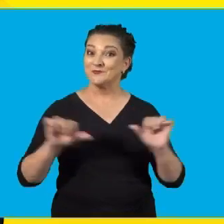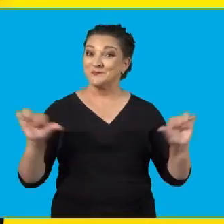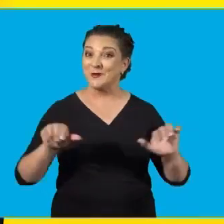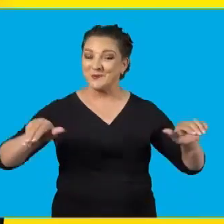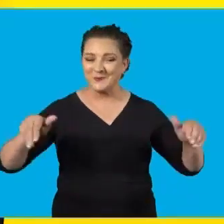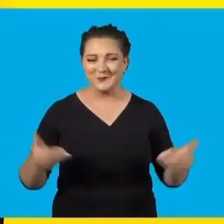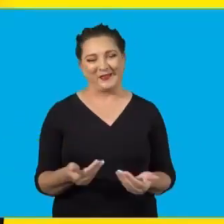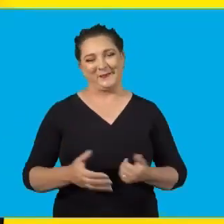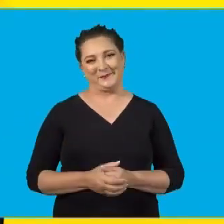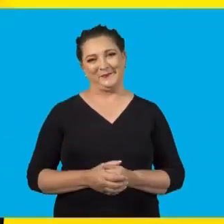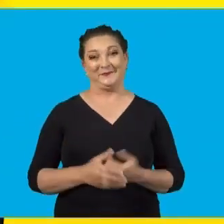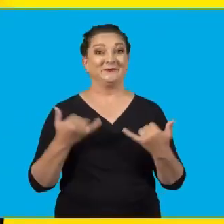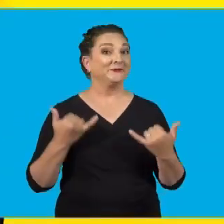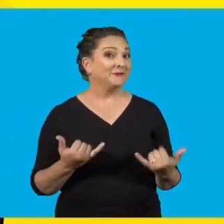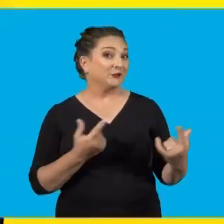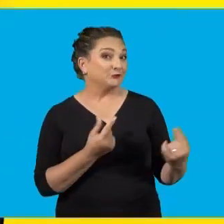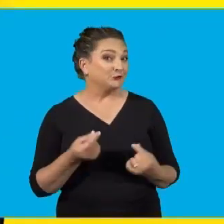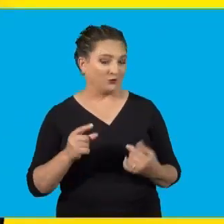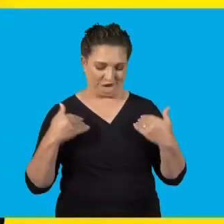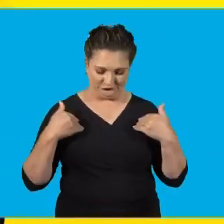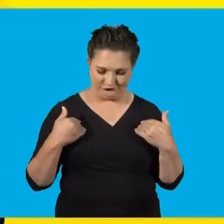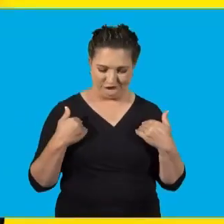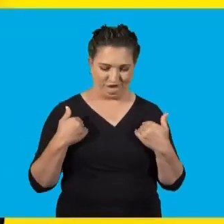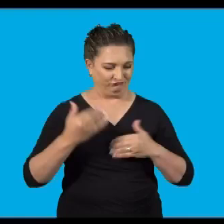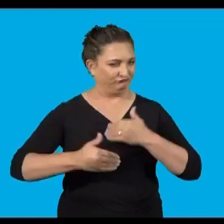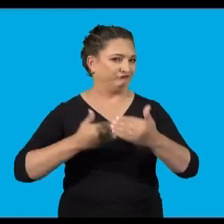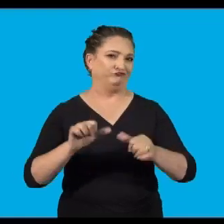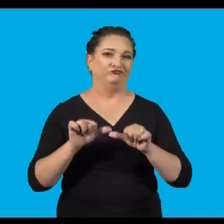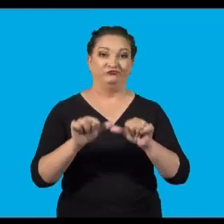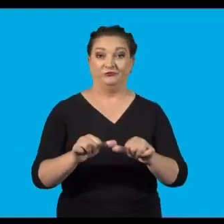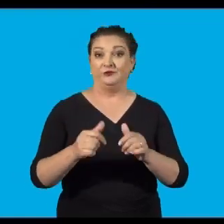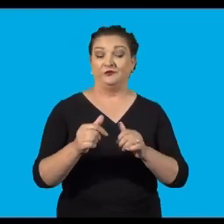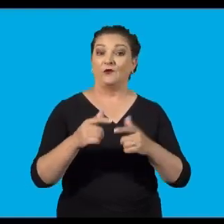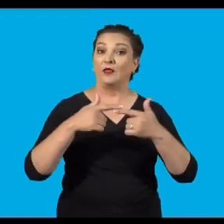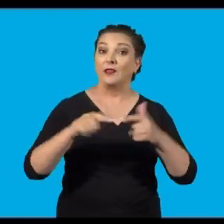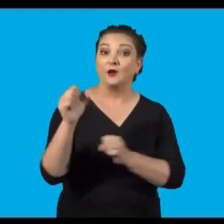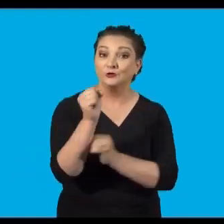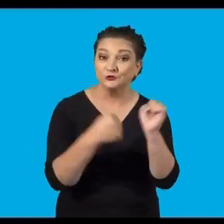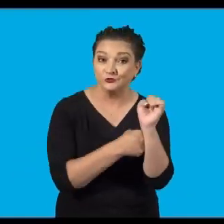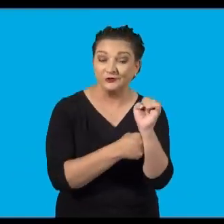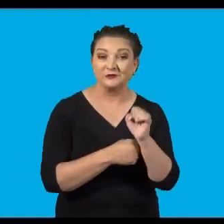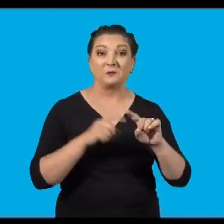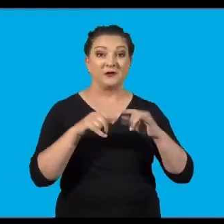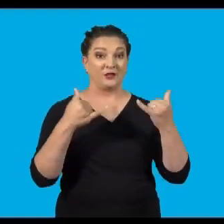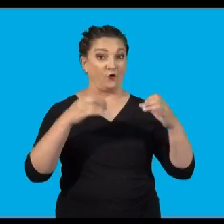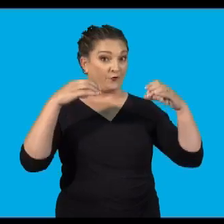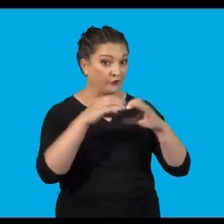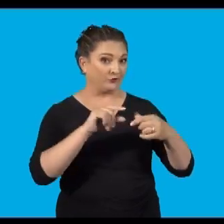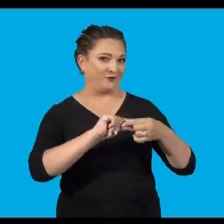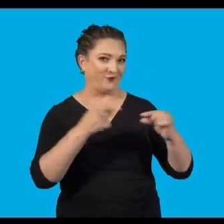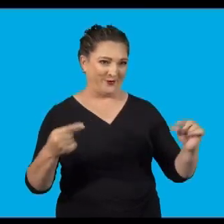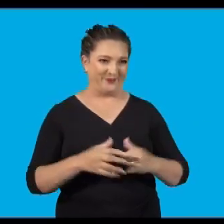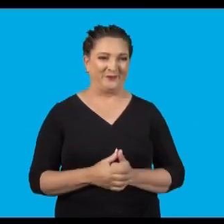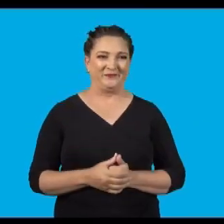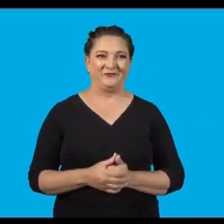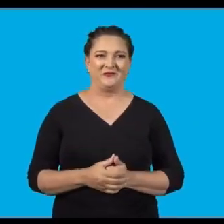Learners, welcome back from the ad break. We will now be digging right into our language structures, and our focus is going to be on